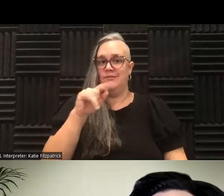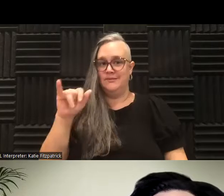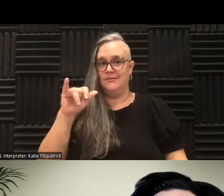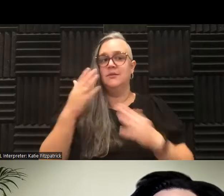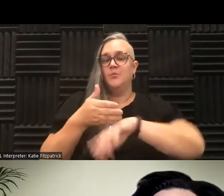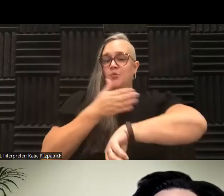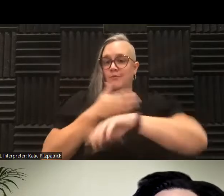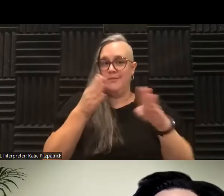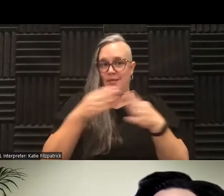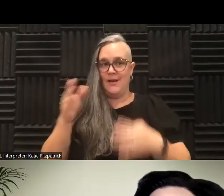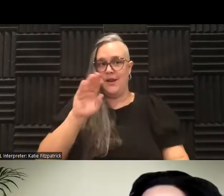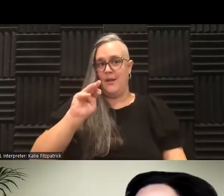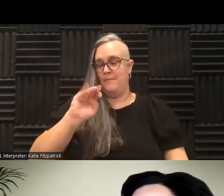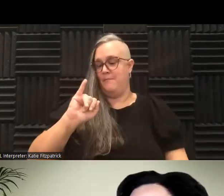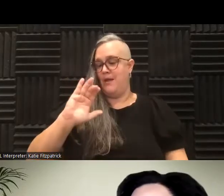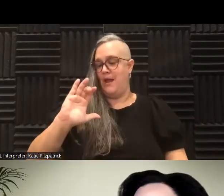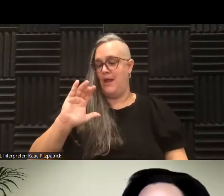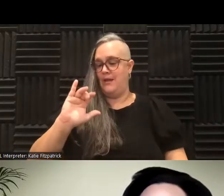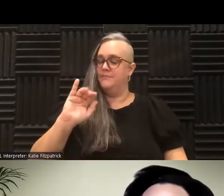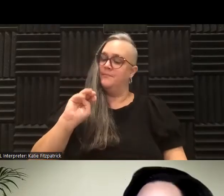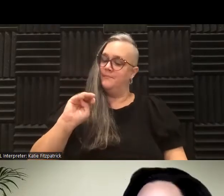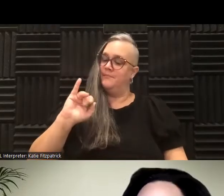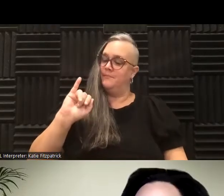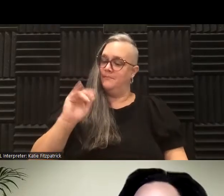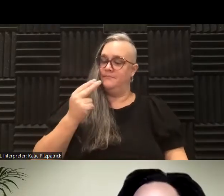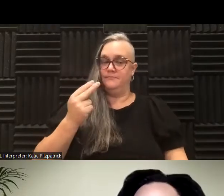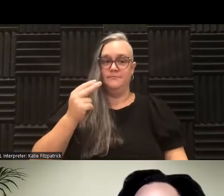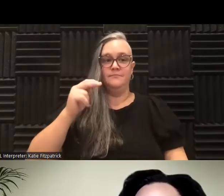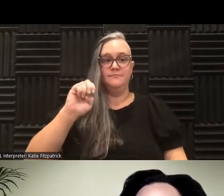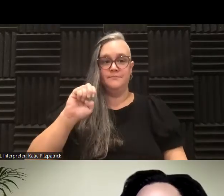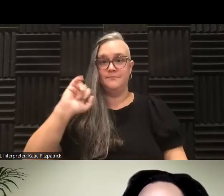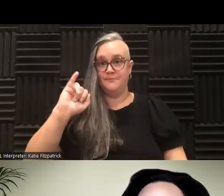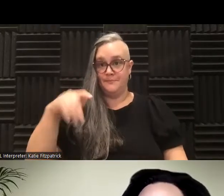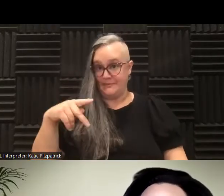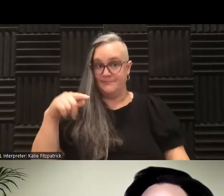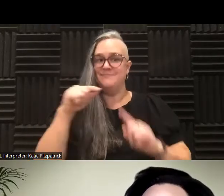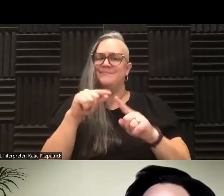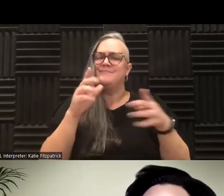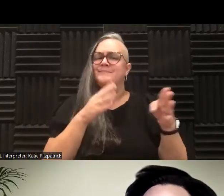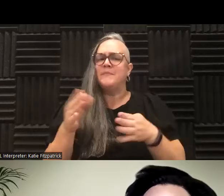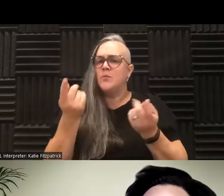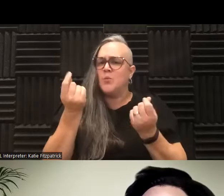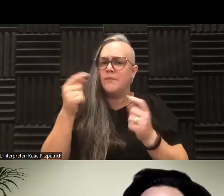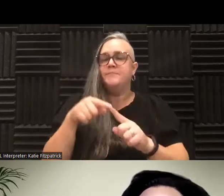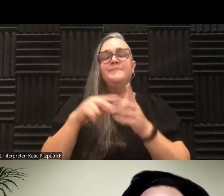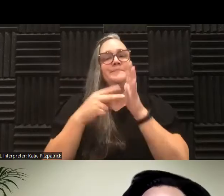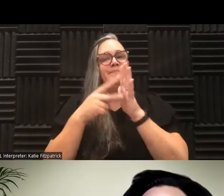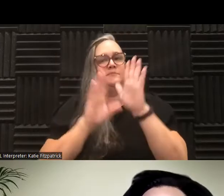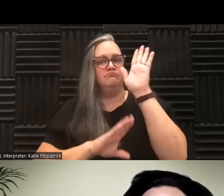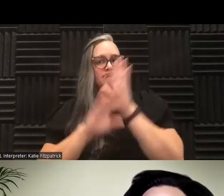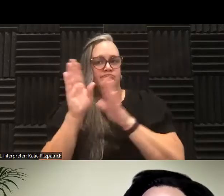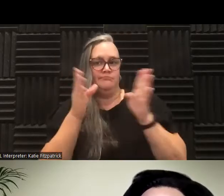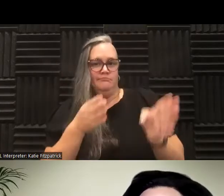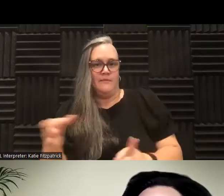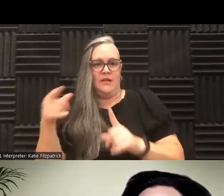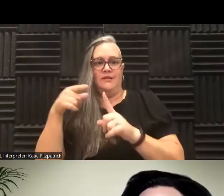M-I-H-E-I-P. And so this plan works to develop a plan that outlines a